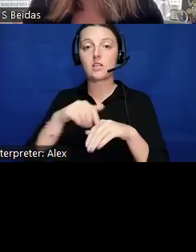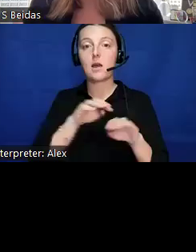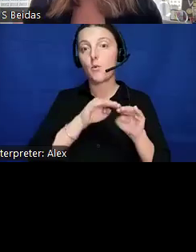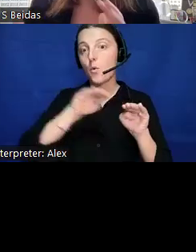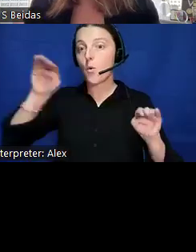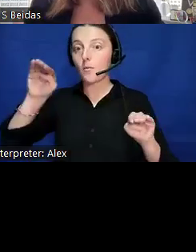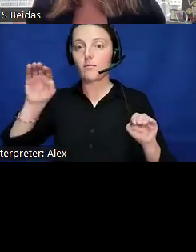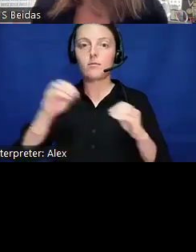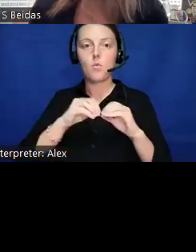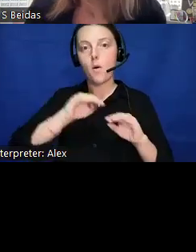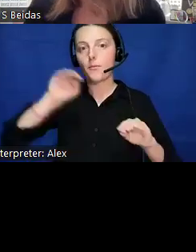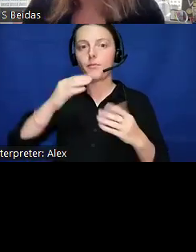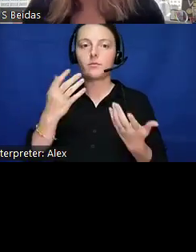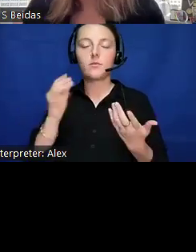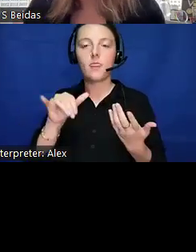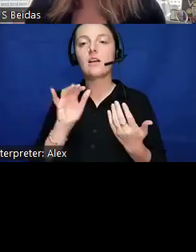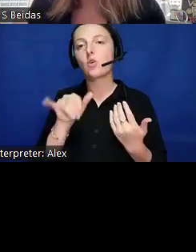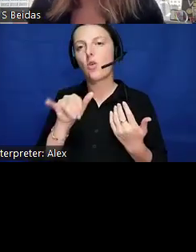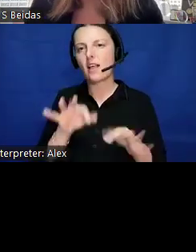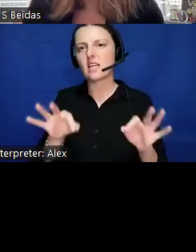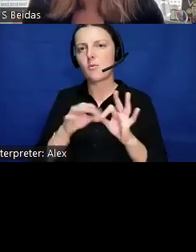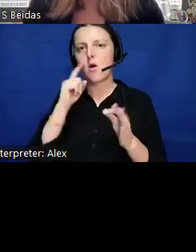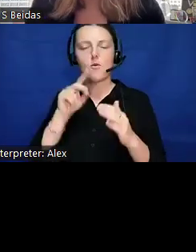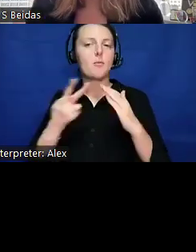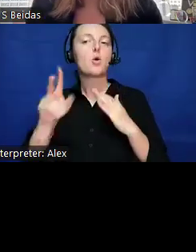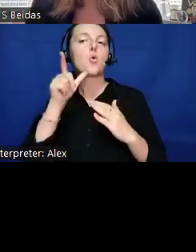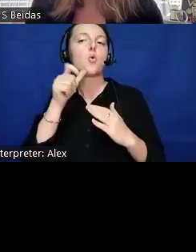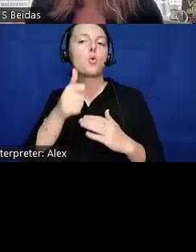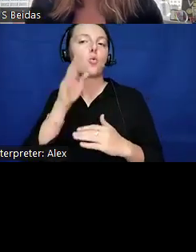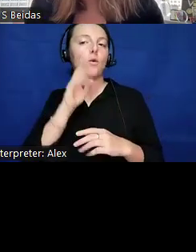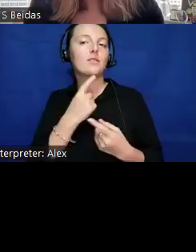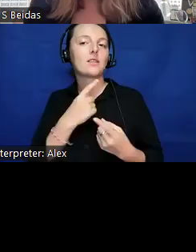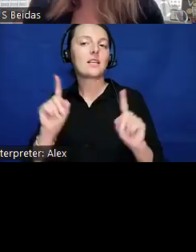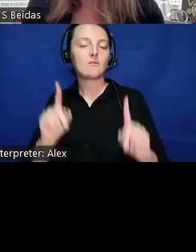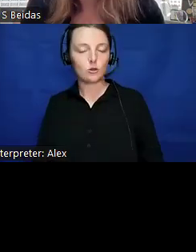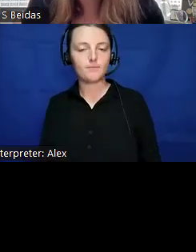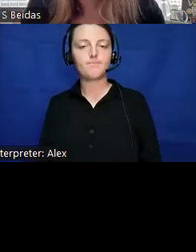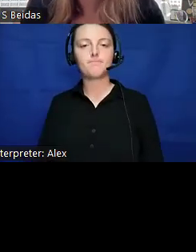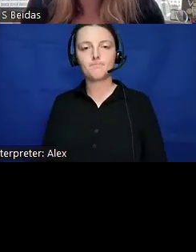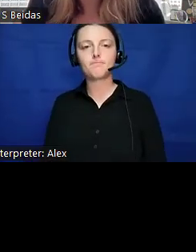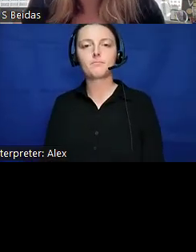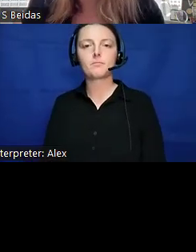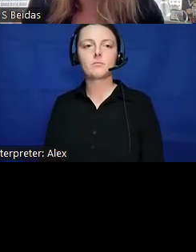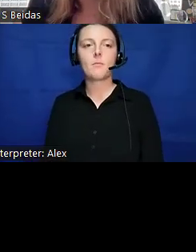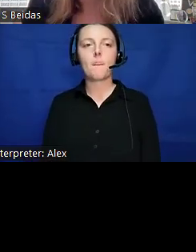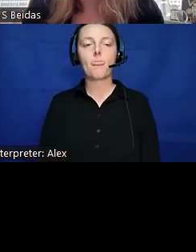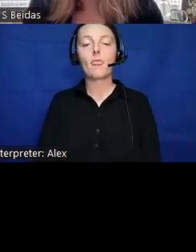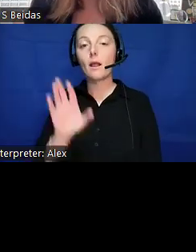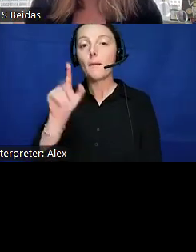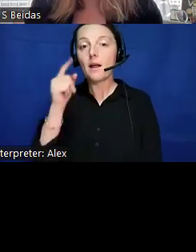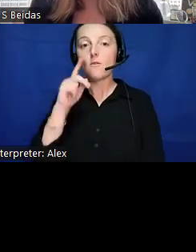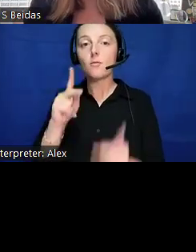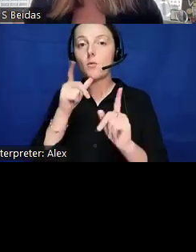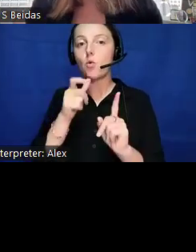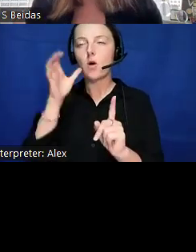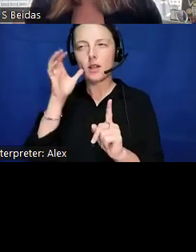factors are really important in predicting who will go on to be successful in using these evidence-based practices. But for those of you who are listening carefully,